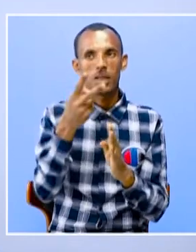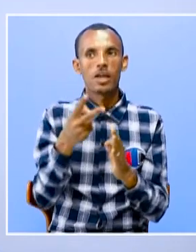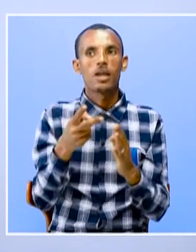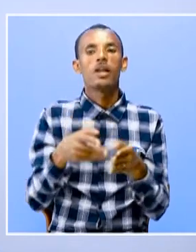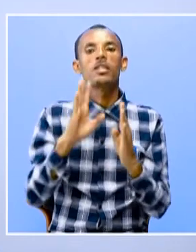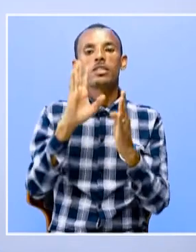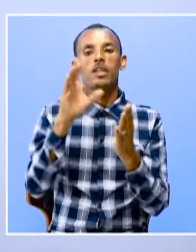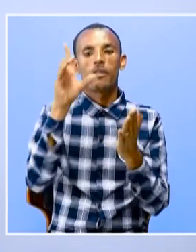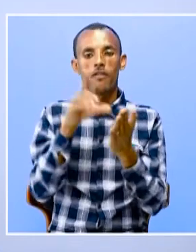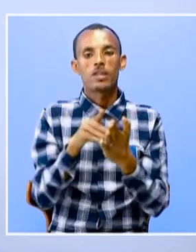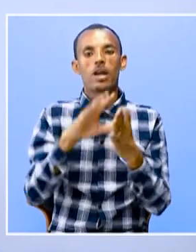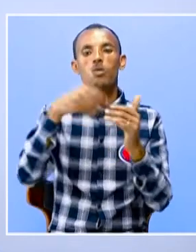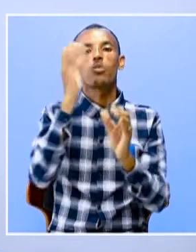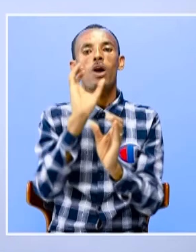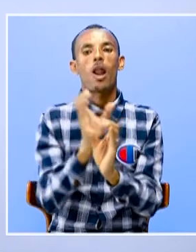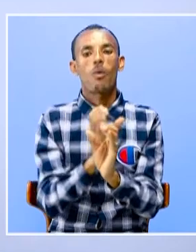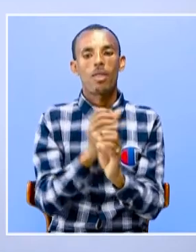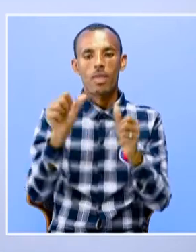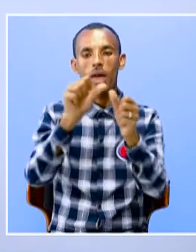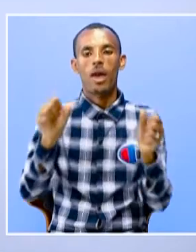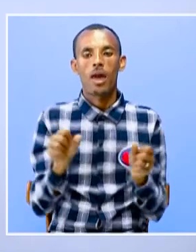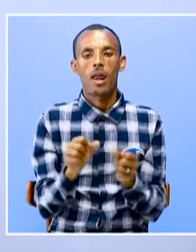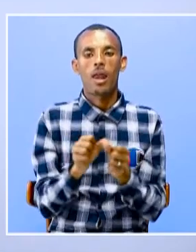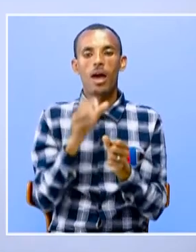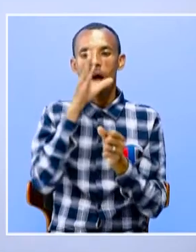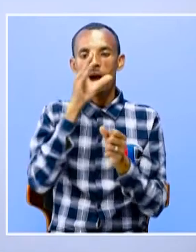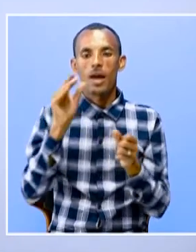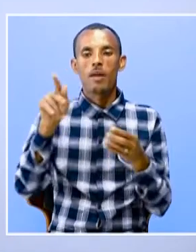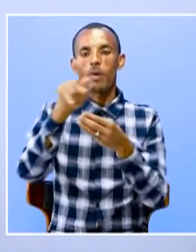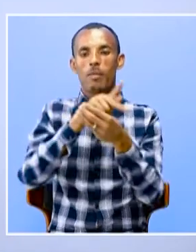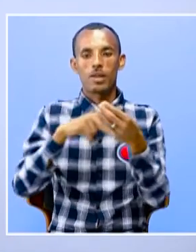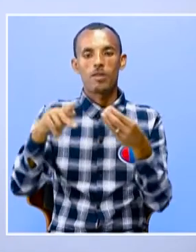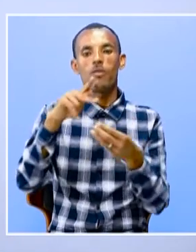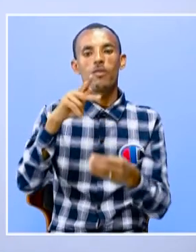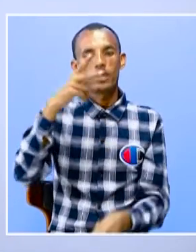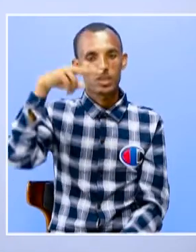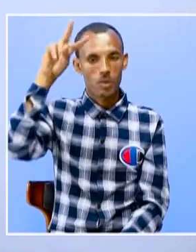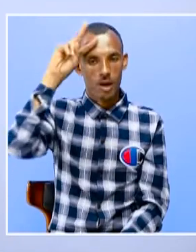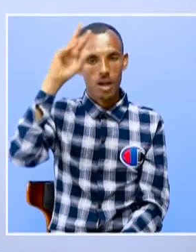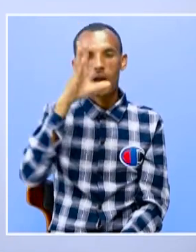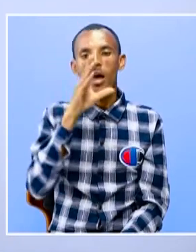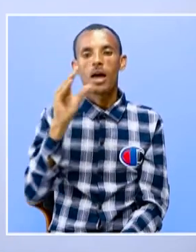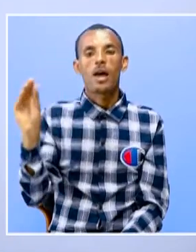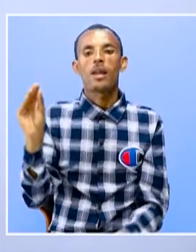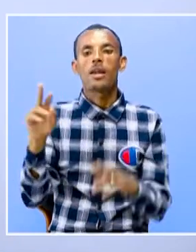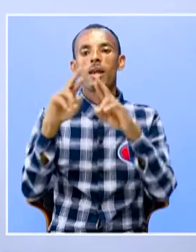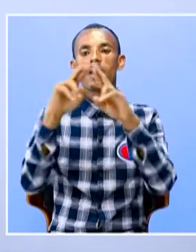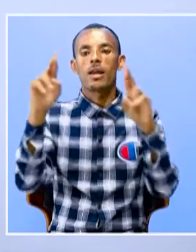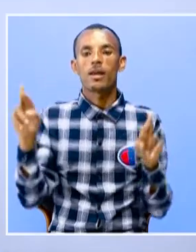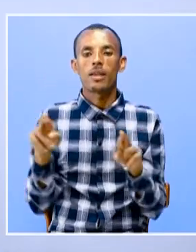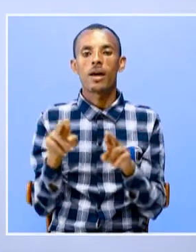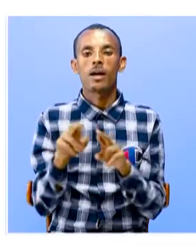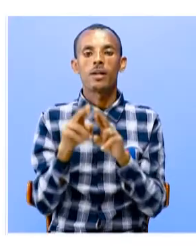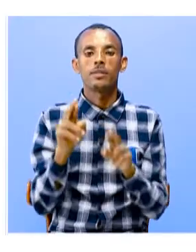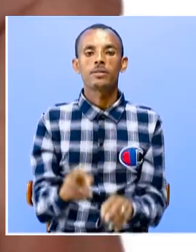revise how to calculate area and perimeter of square and rectangle. So let's start